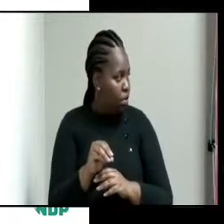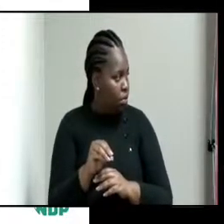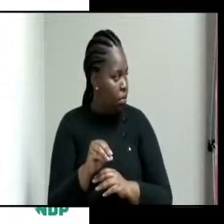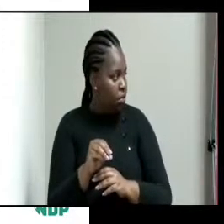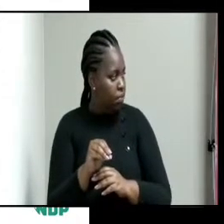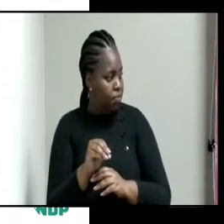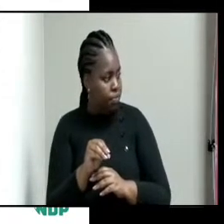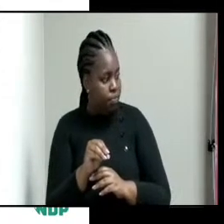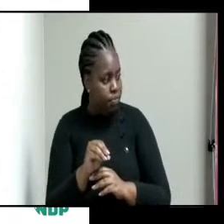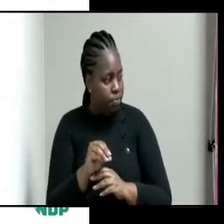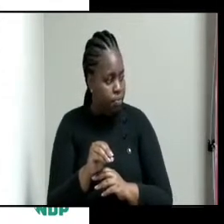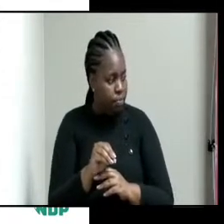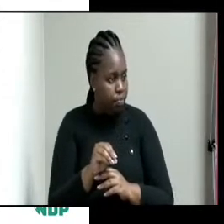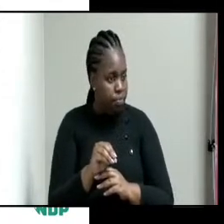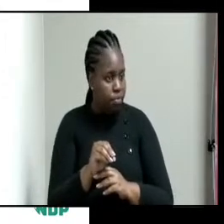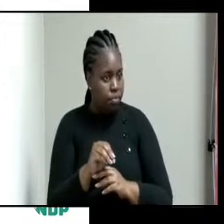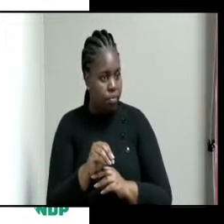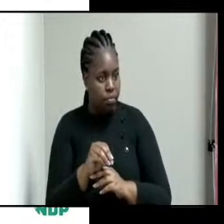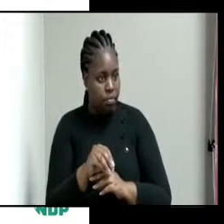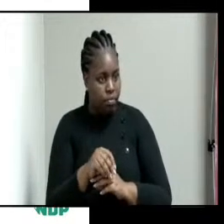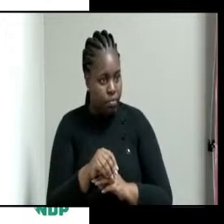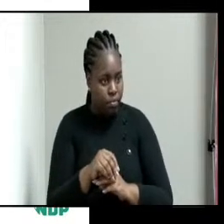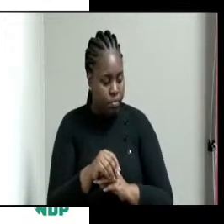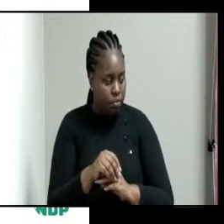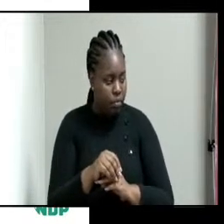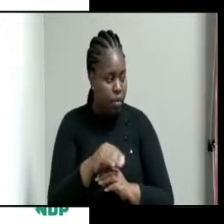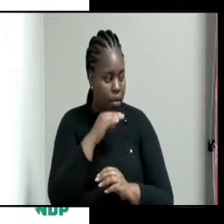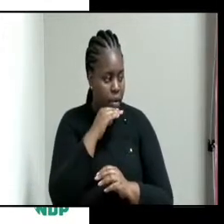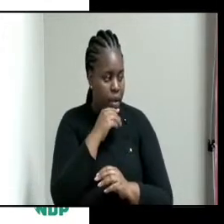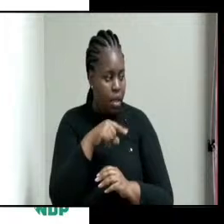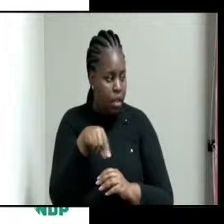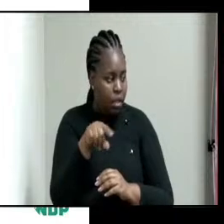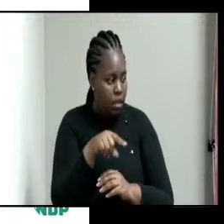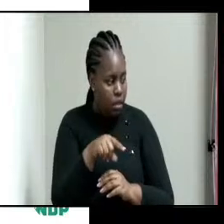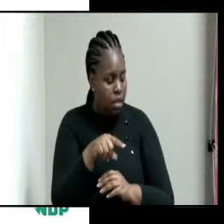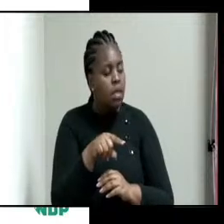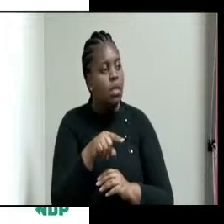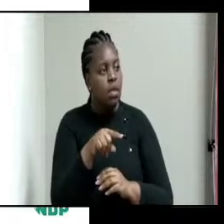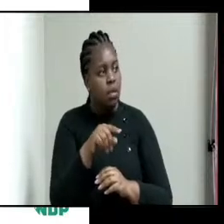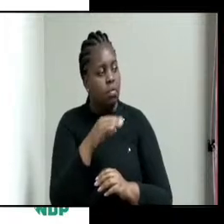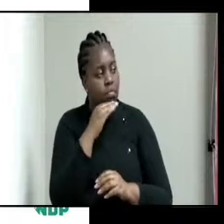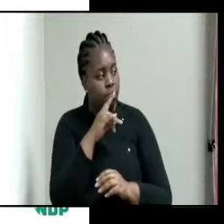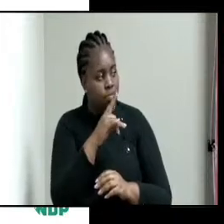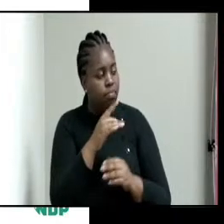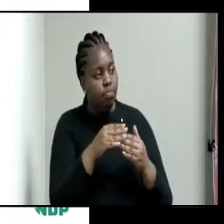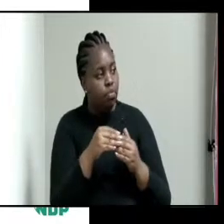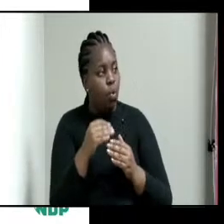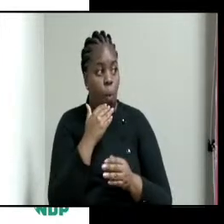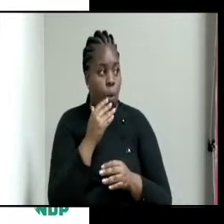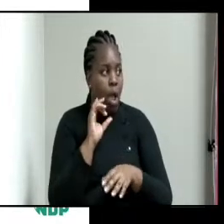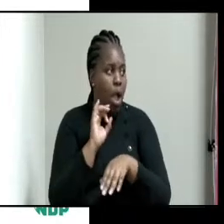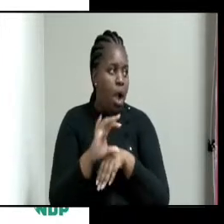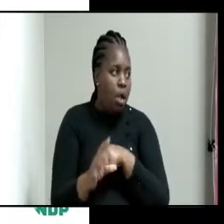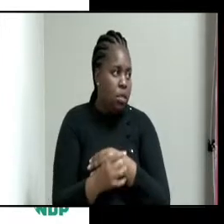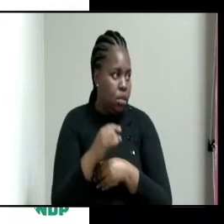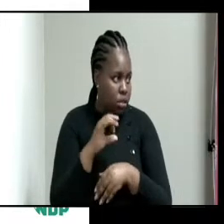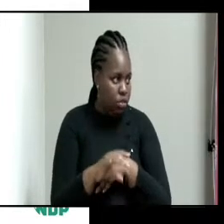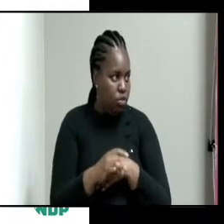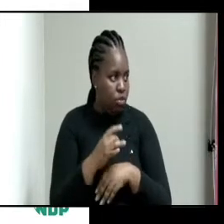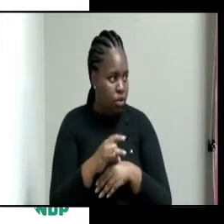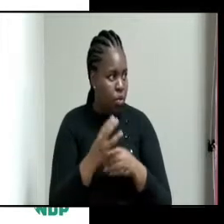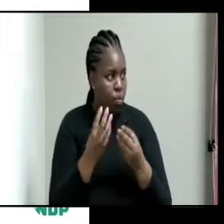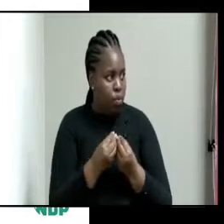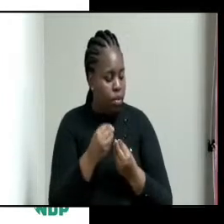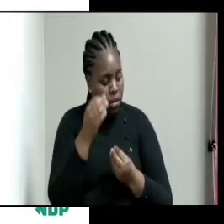So in selecting the dimensions and the indicators, this was guided by consultations with the